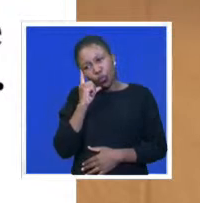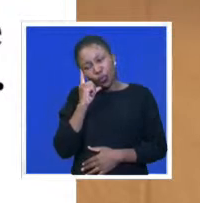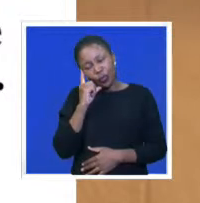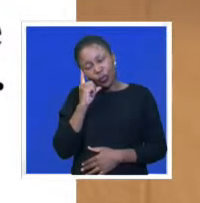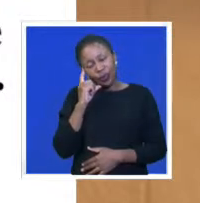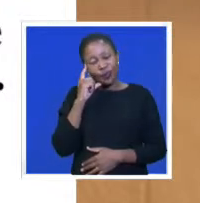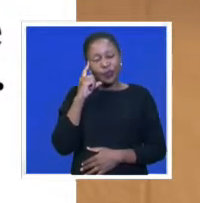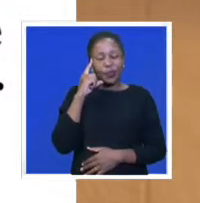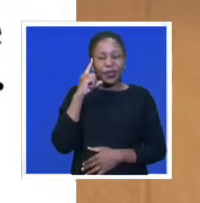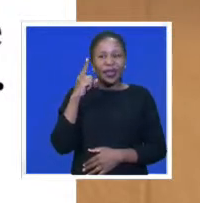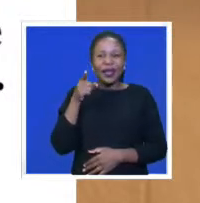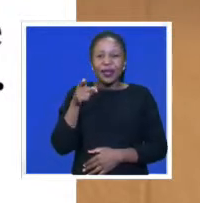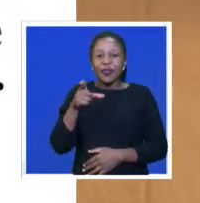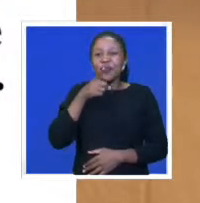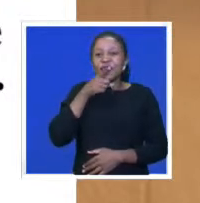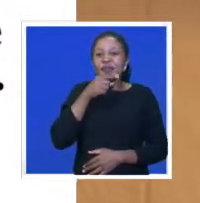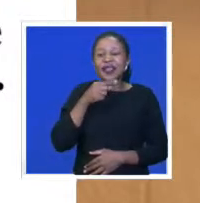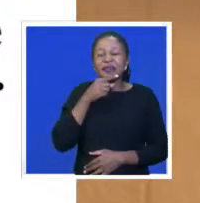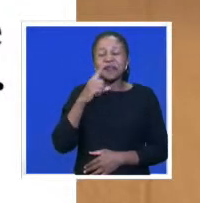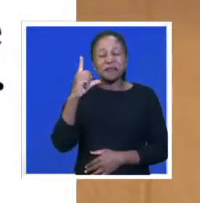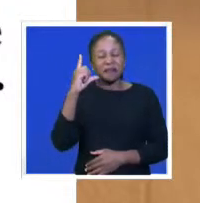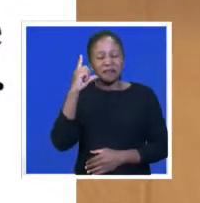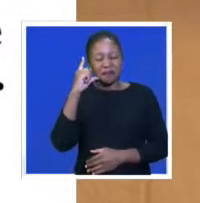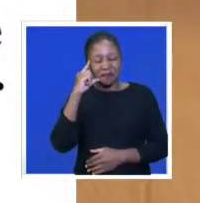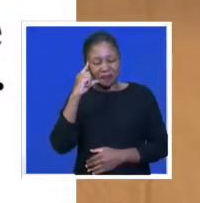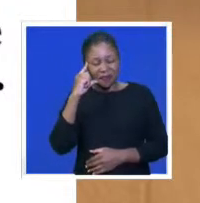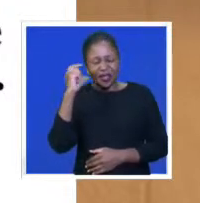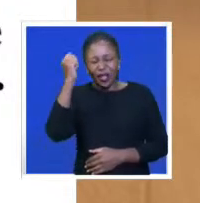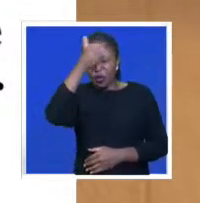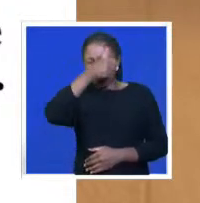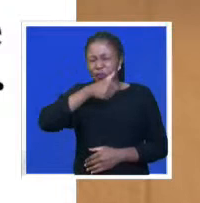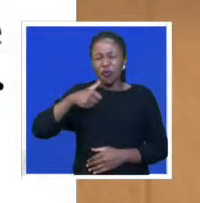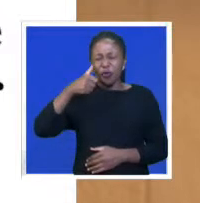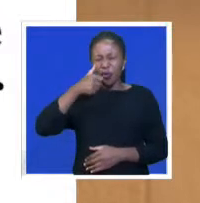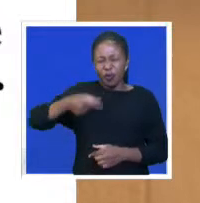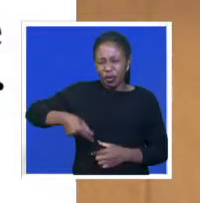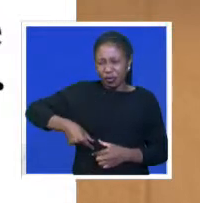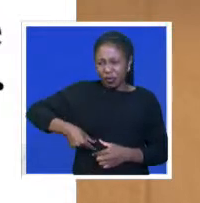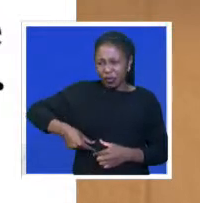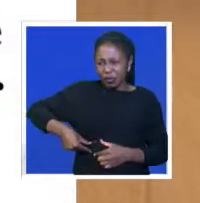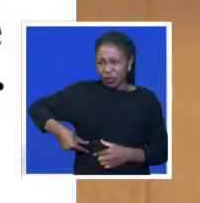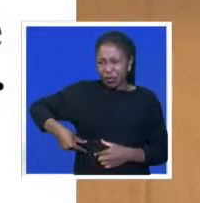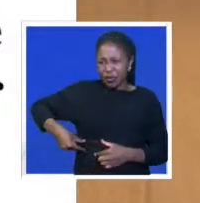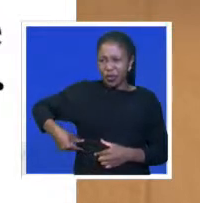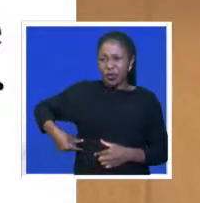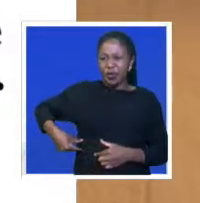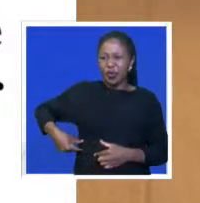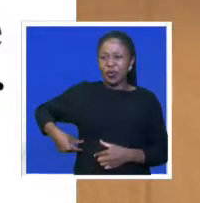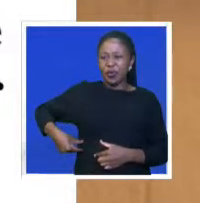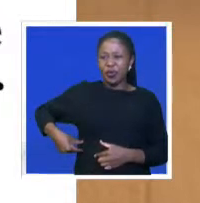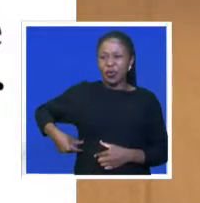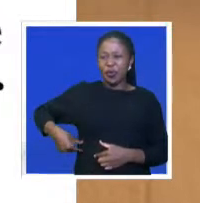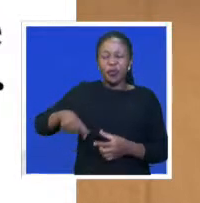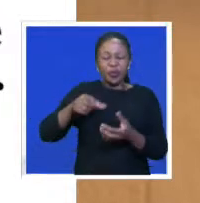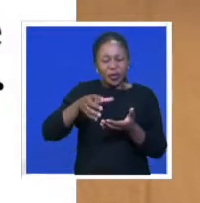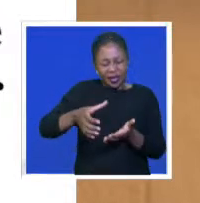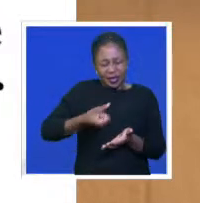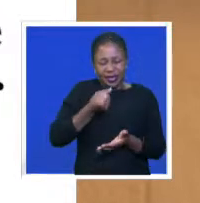slept, God took one of his ribs and closed up its place with